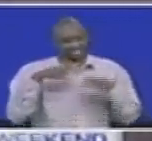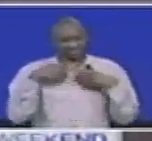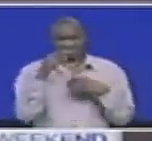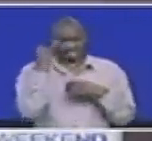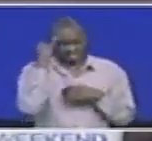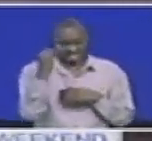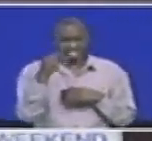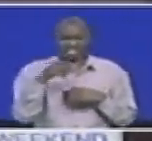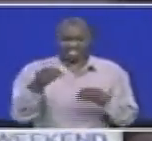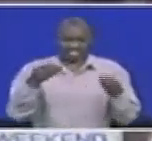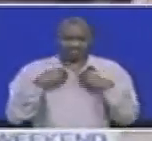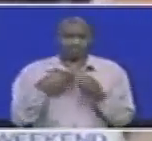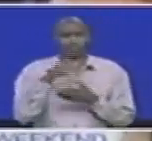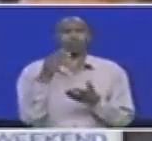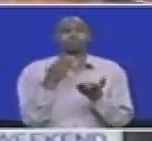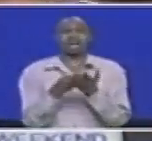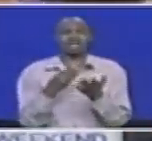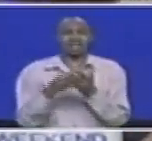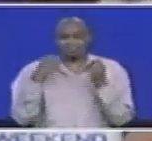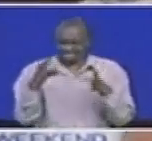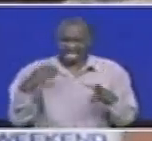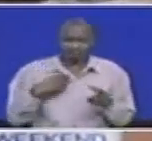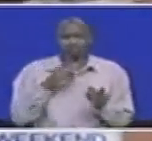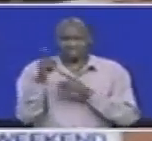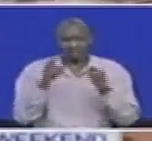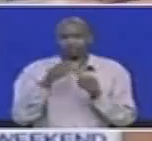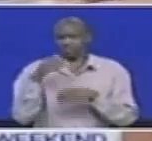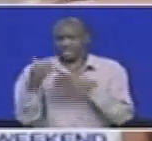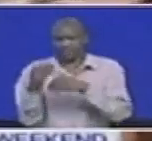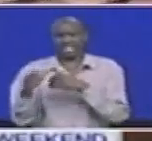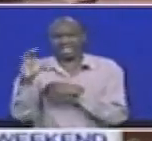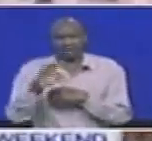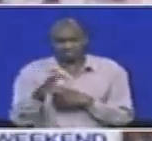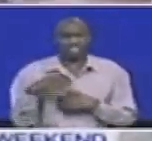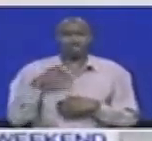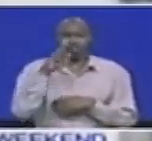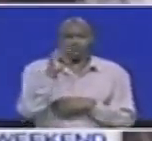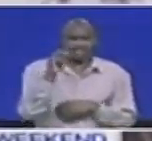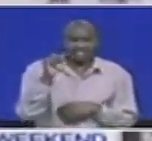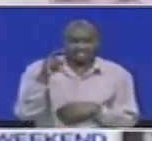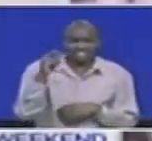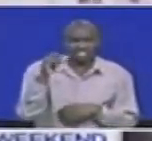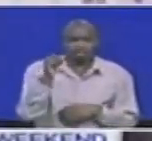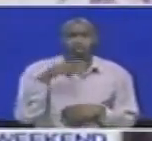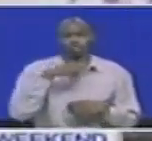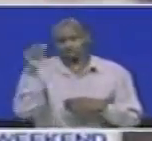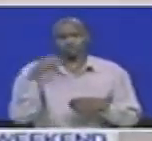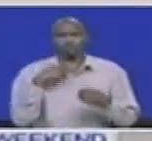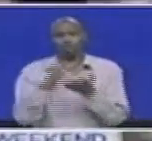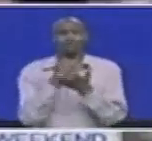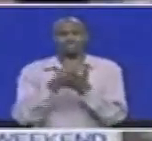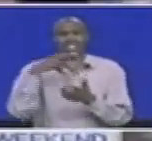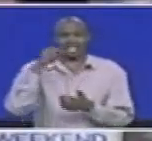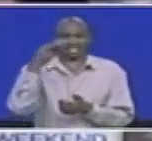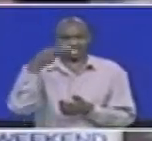them even more money, considering many have to travel to neighboring county, Wasin Gishu, to access the NHIF pay